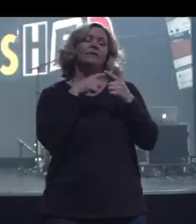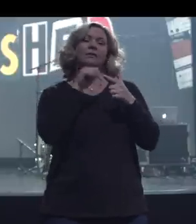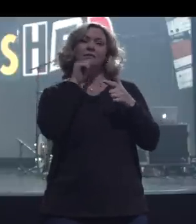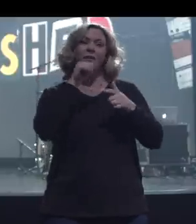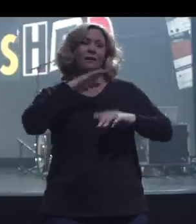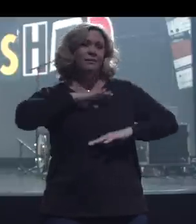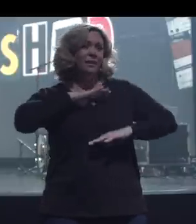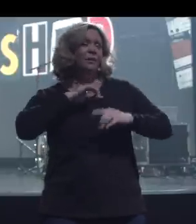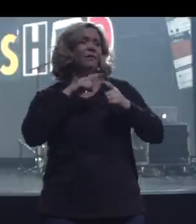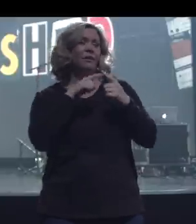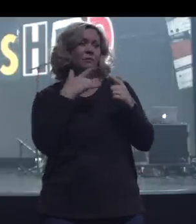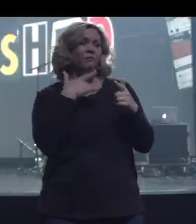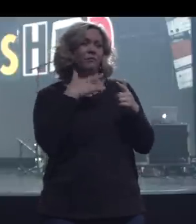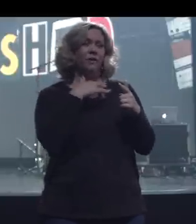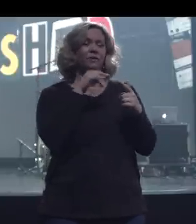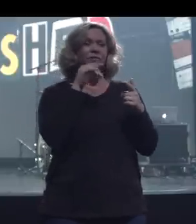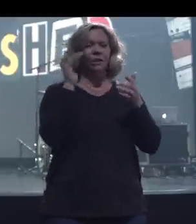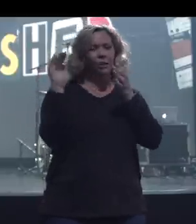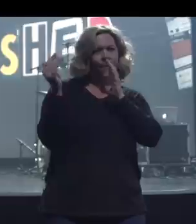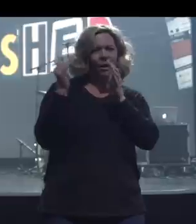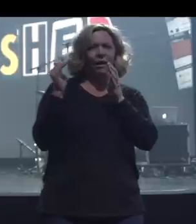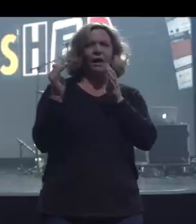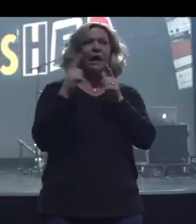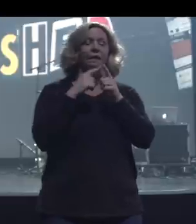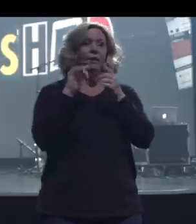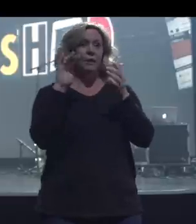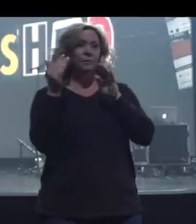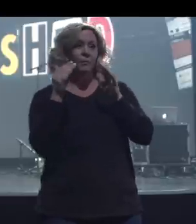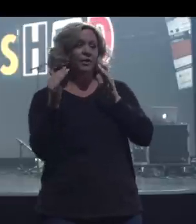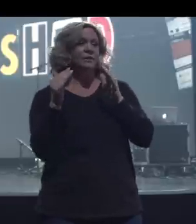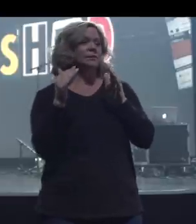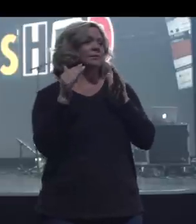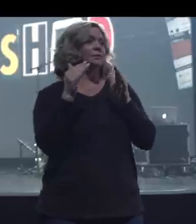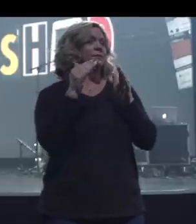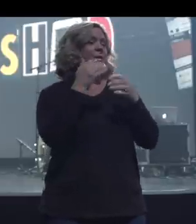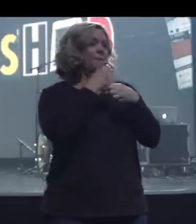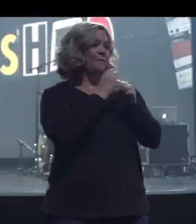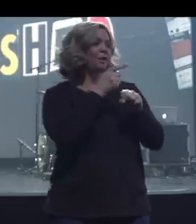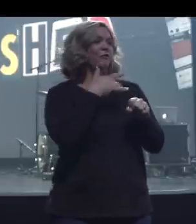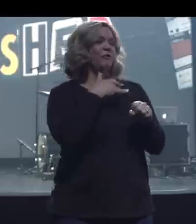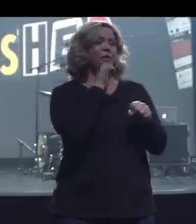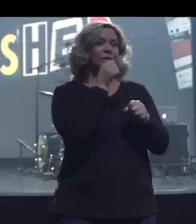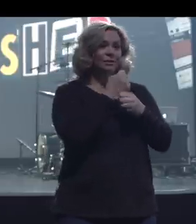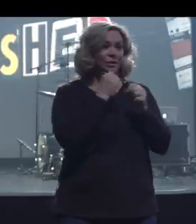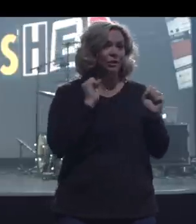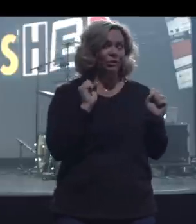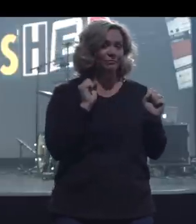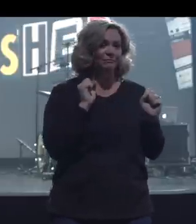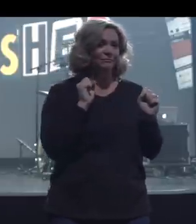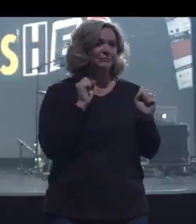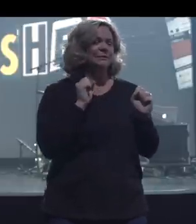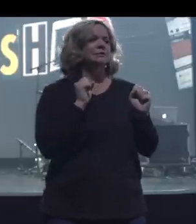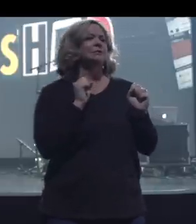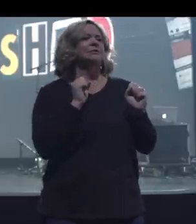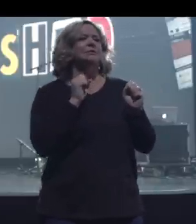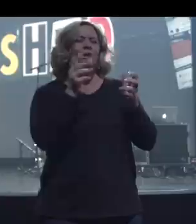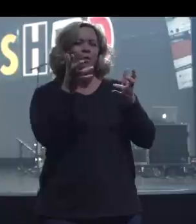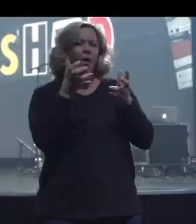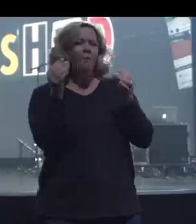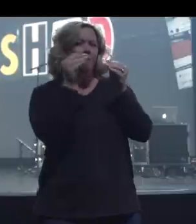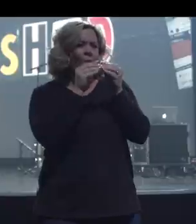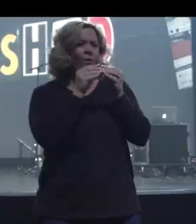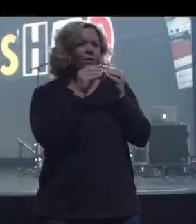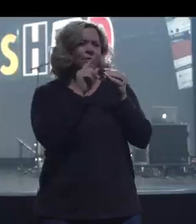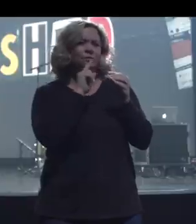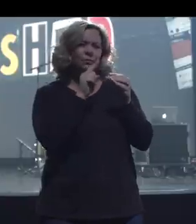creates insecurities. Where do our real insecurities come from? This is the root of all of our wanting more. This is the root,